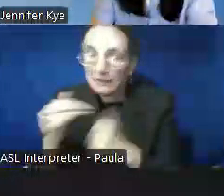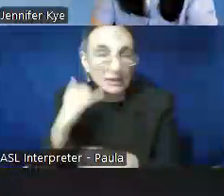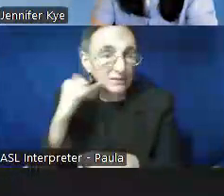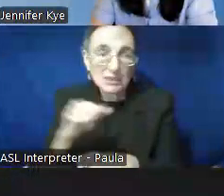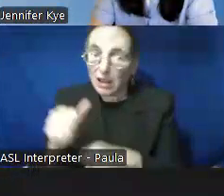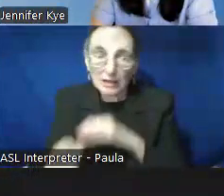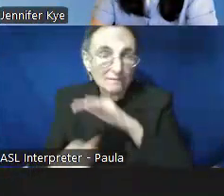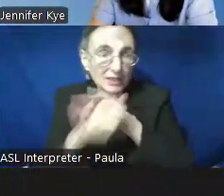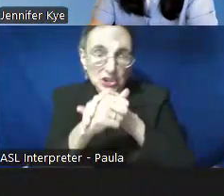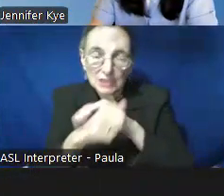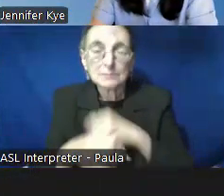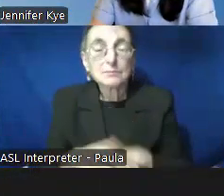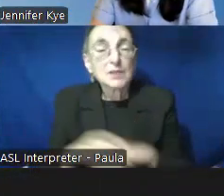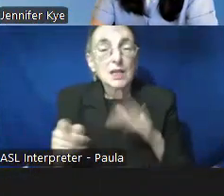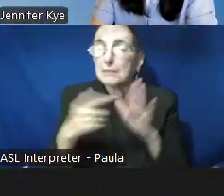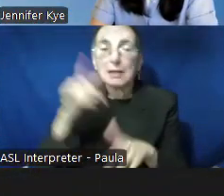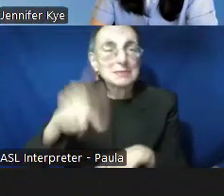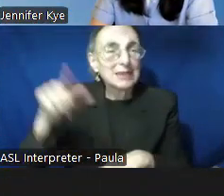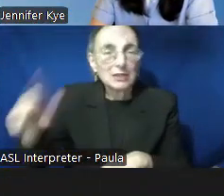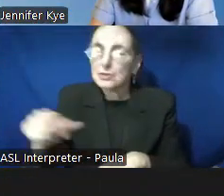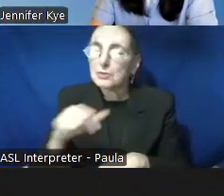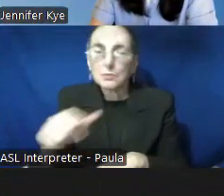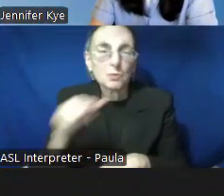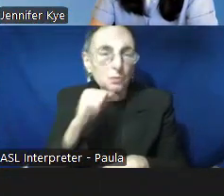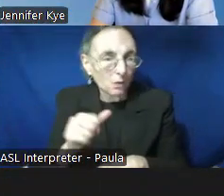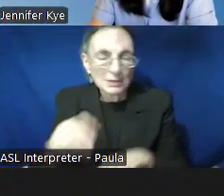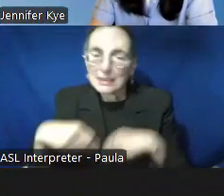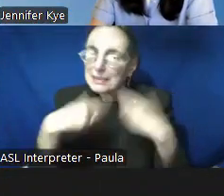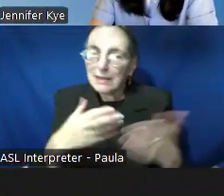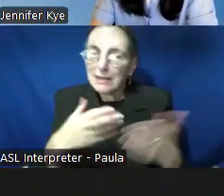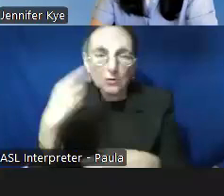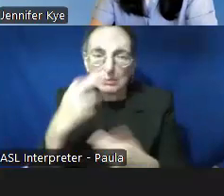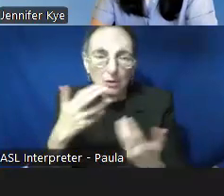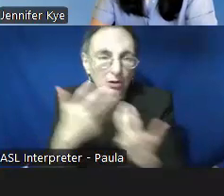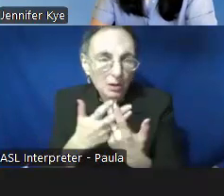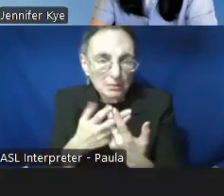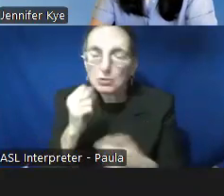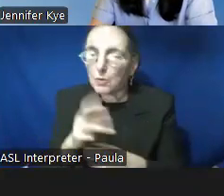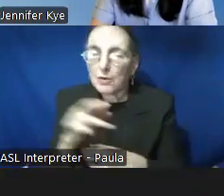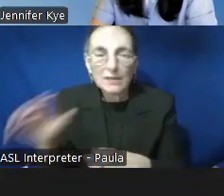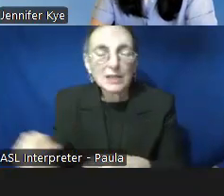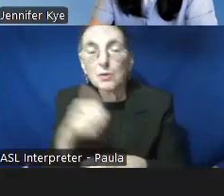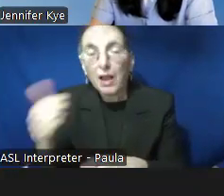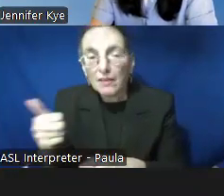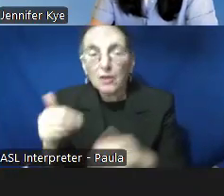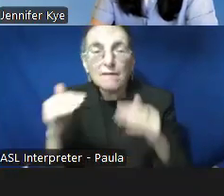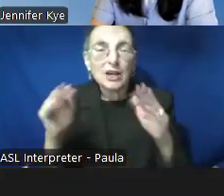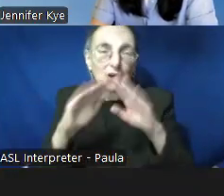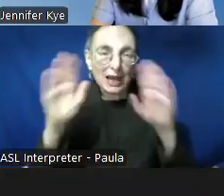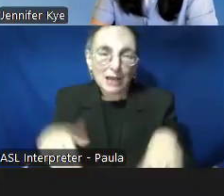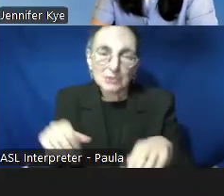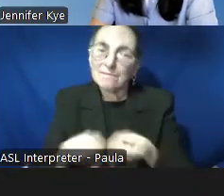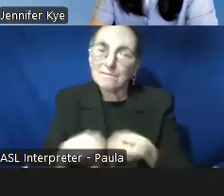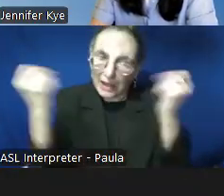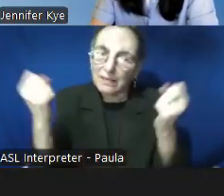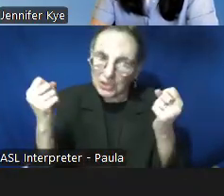Sometimes landlords don't grant reasonable accommodation requests or they commit other fair housing violations. And in that